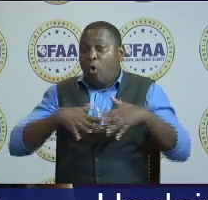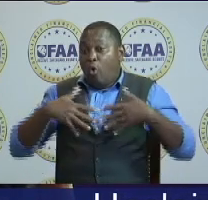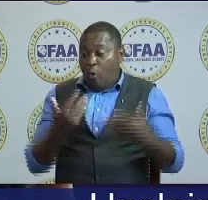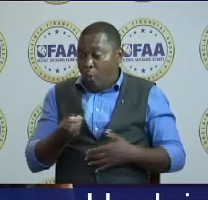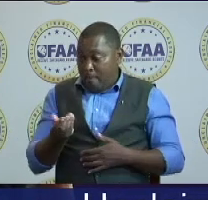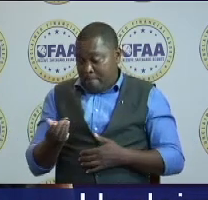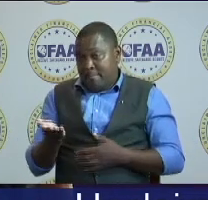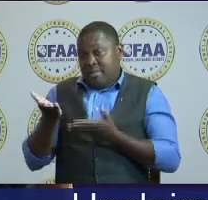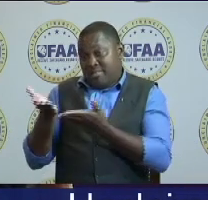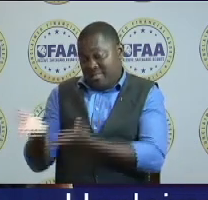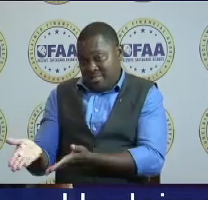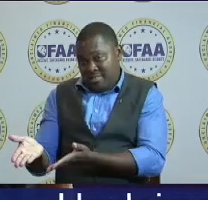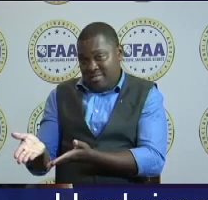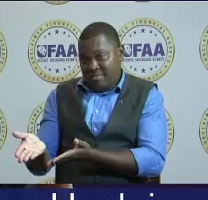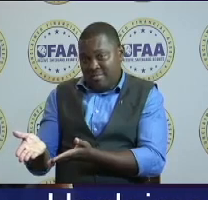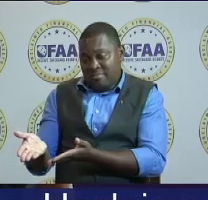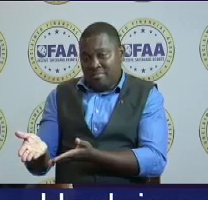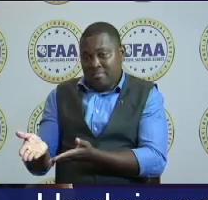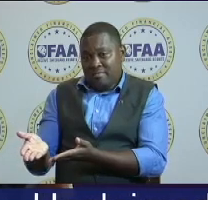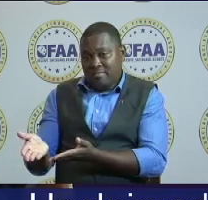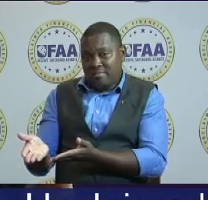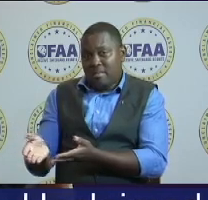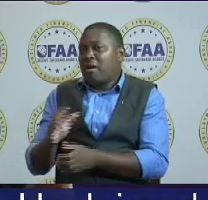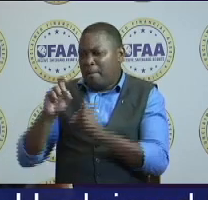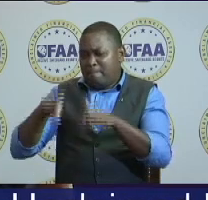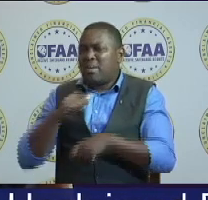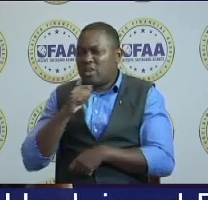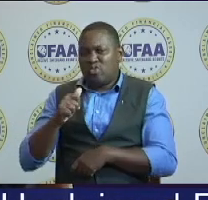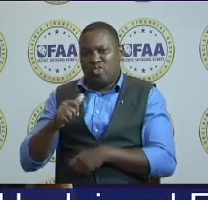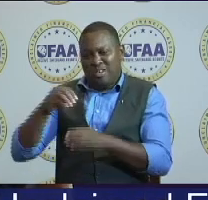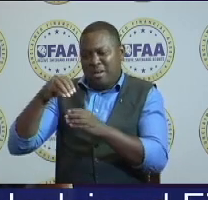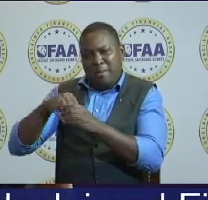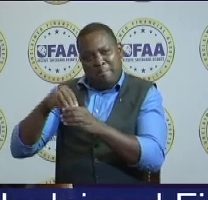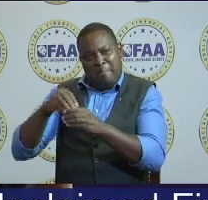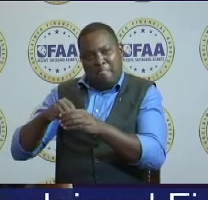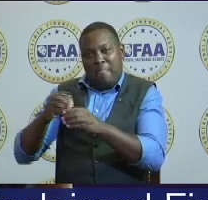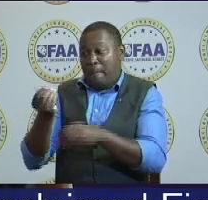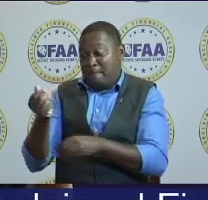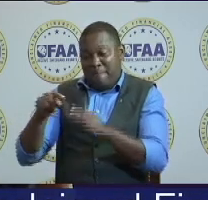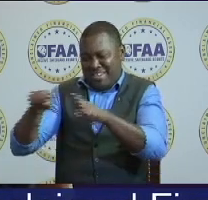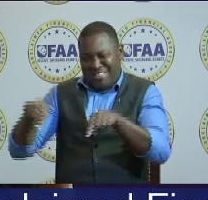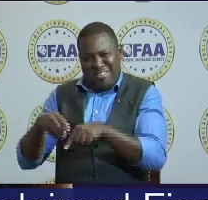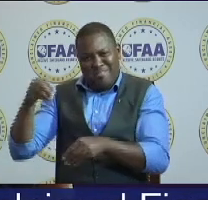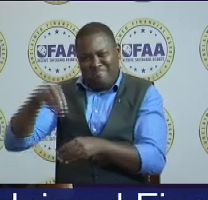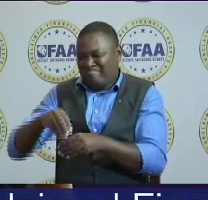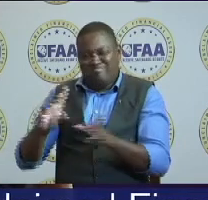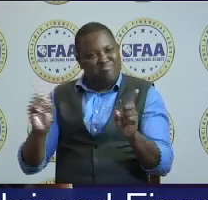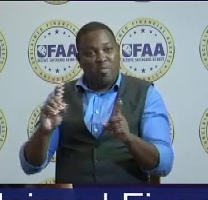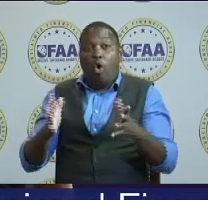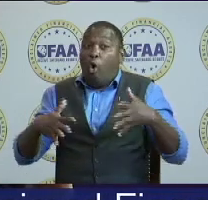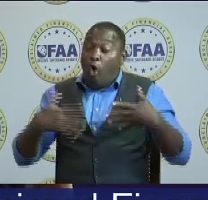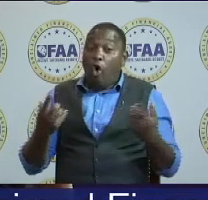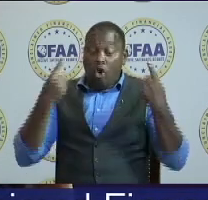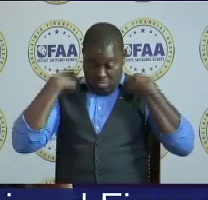account, which first of all is an illegality. You should not put monies in the safe deposit boxes. But let's say you have got also jewelry